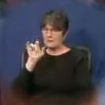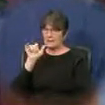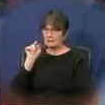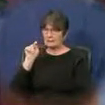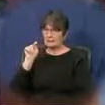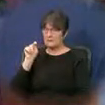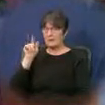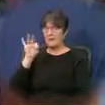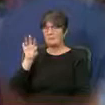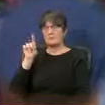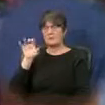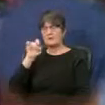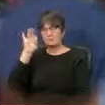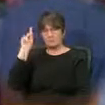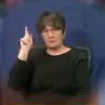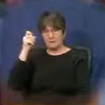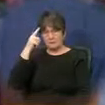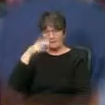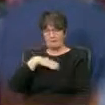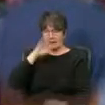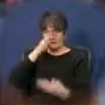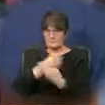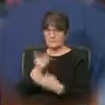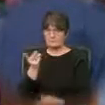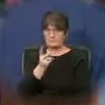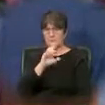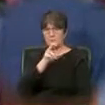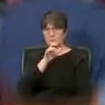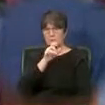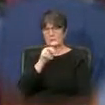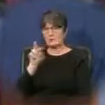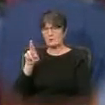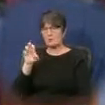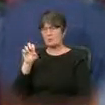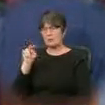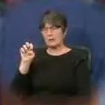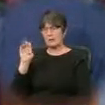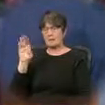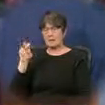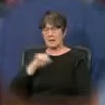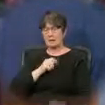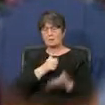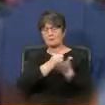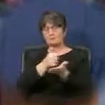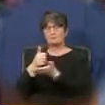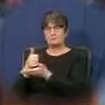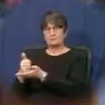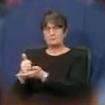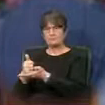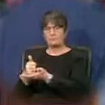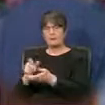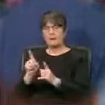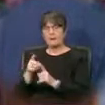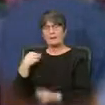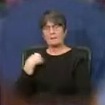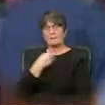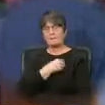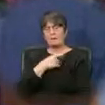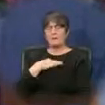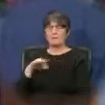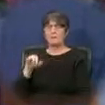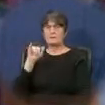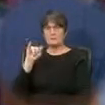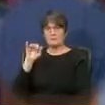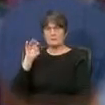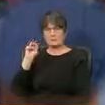the Diocese of Madison. My sons, Christian and Rene Bond, were our acolytes. As members of Immaculate Heart